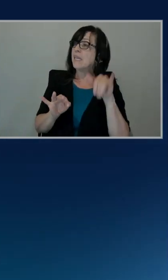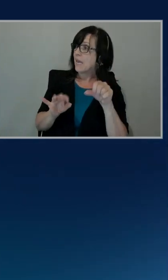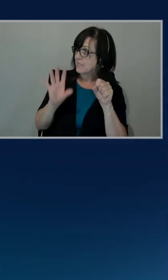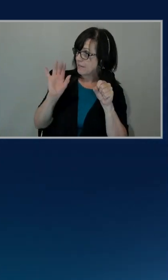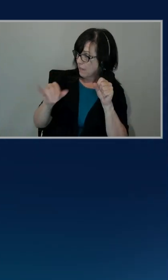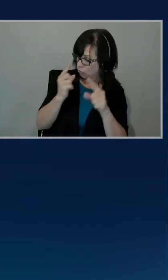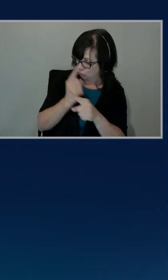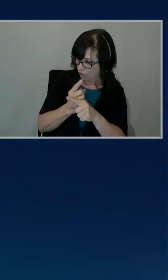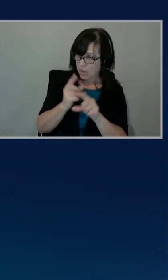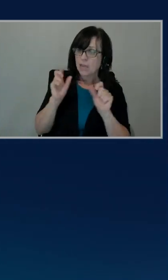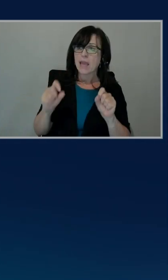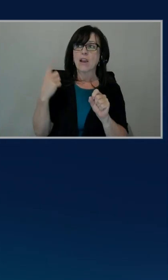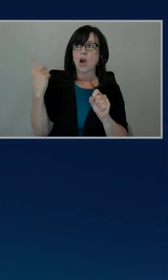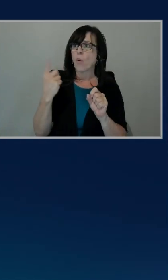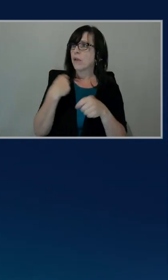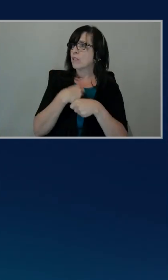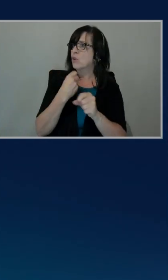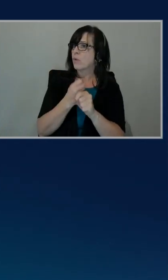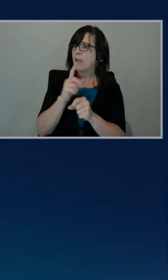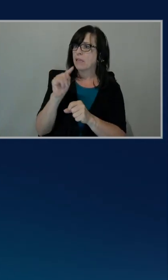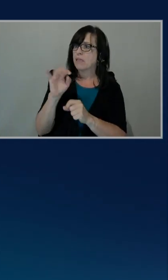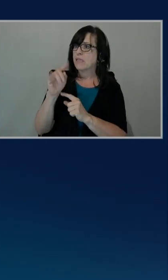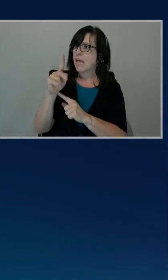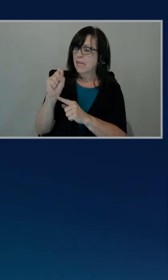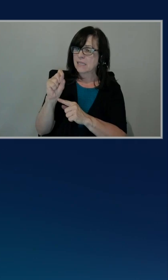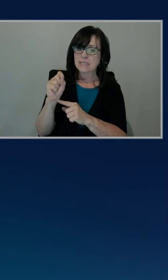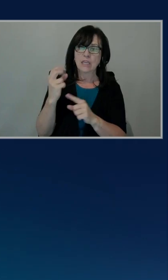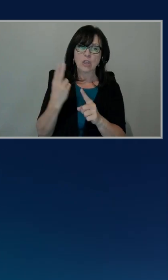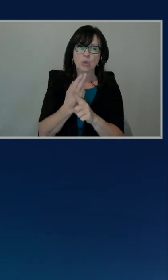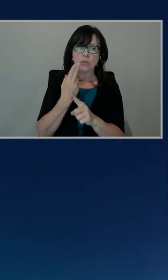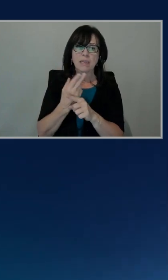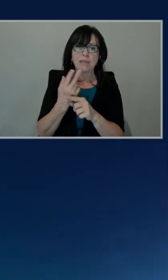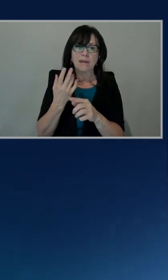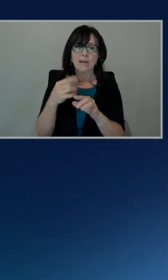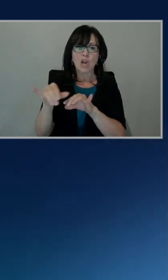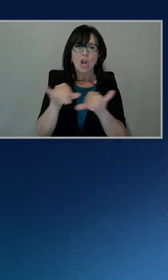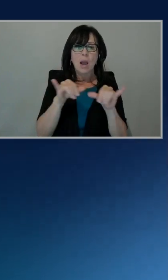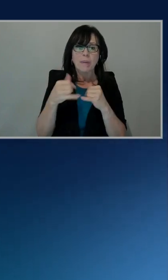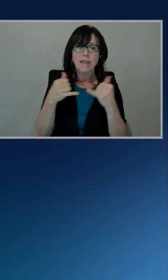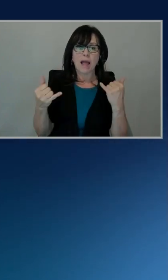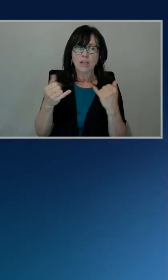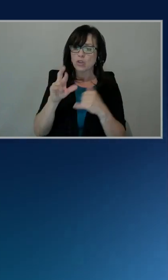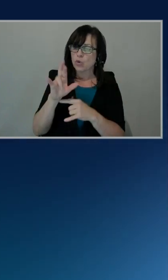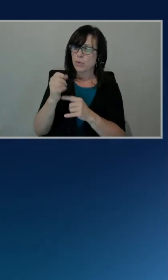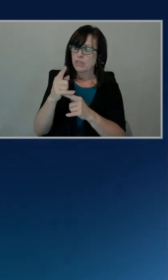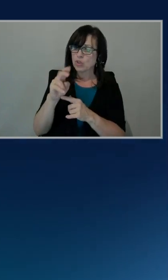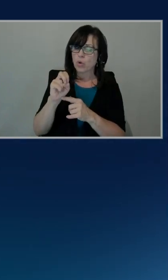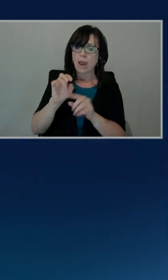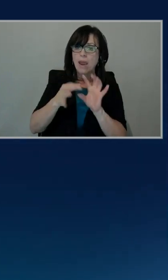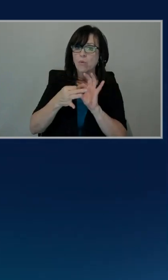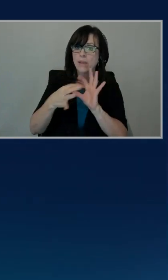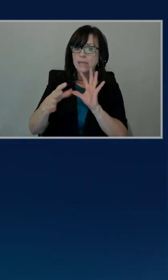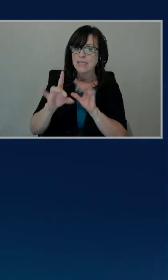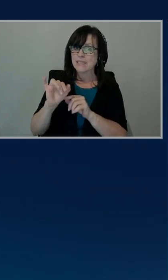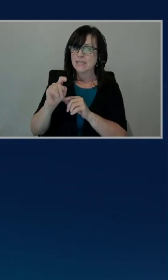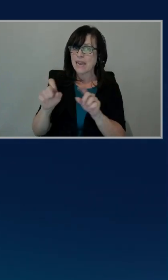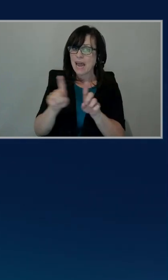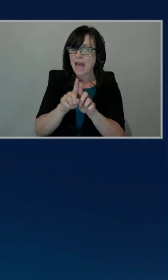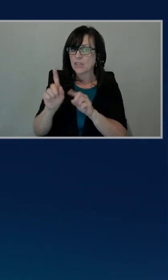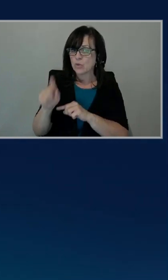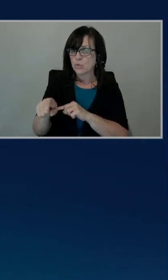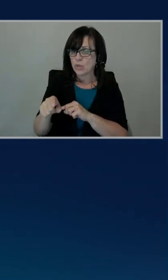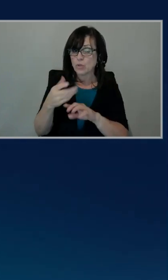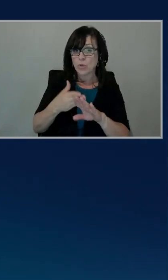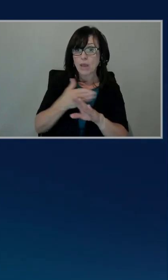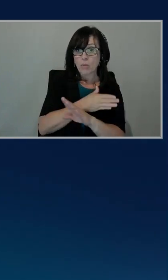always create tasks via CLI or via command line to restore and release the data as you need. So you can preload. That's what we did in the